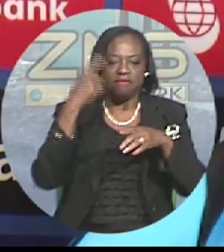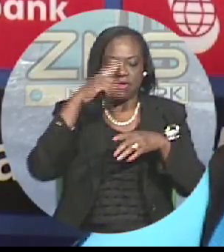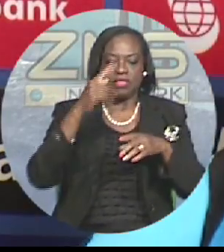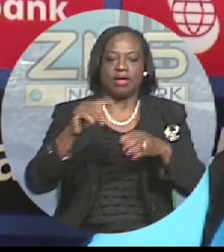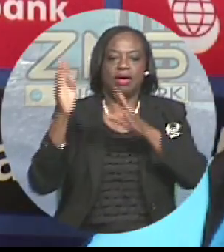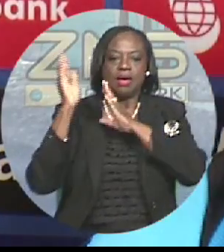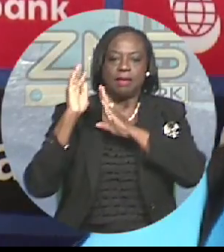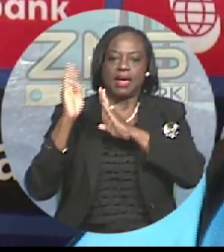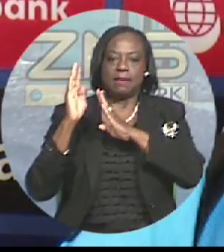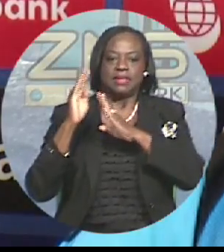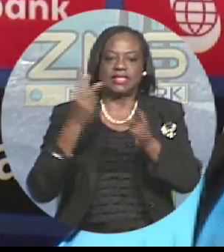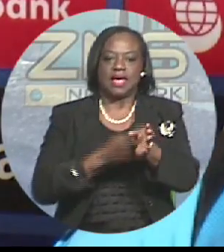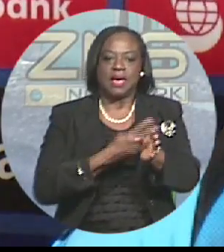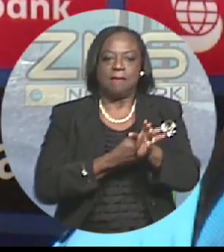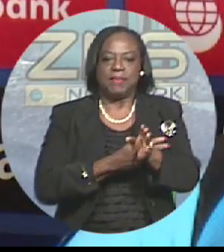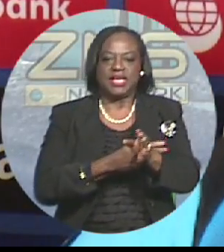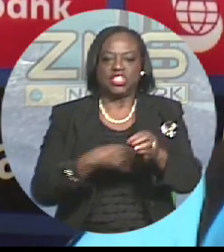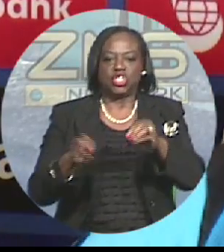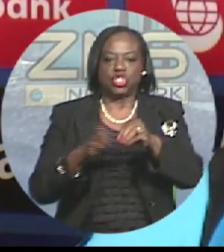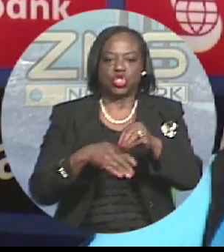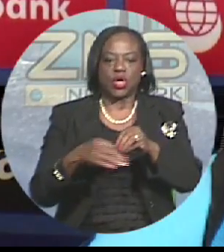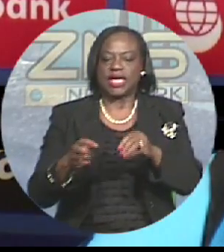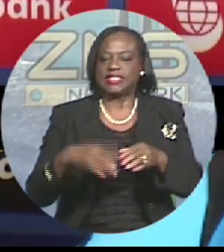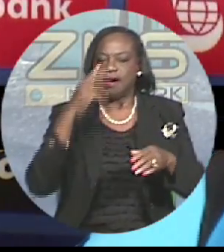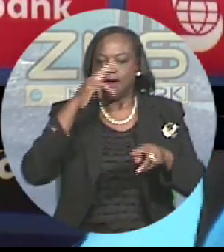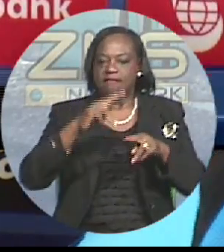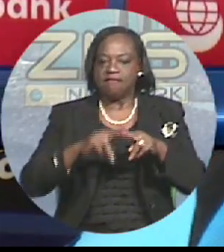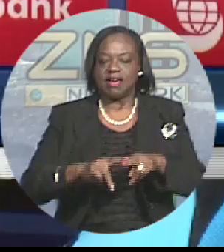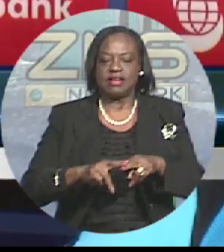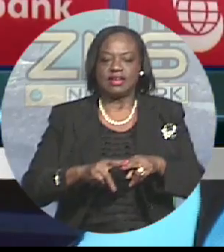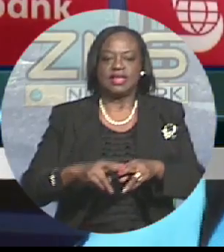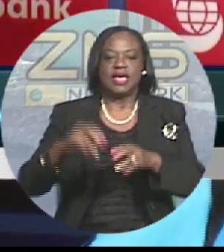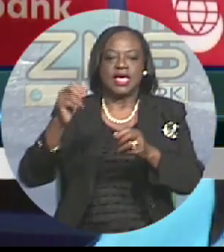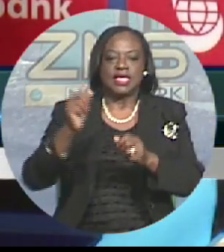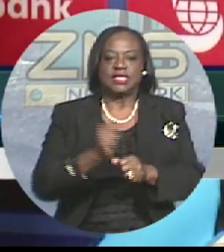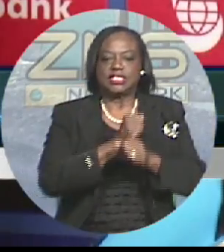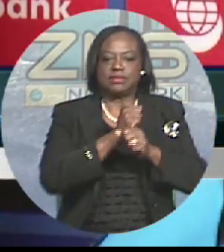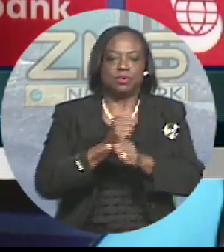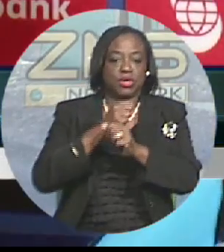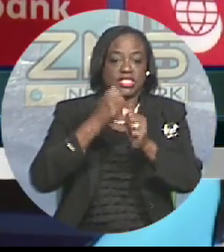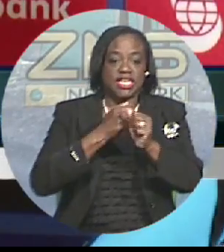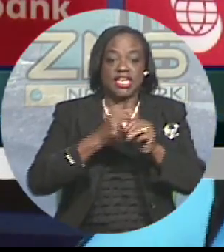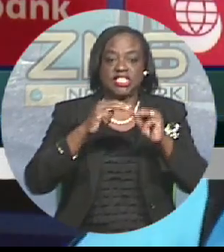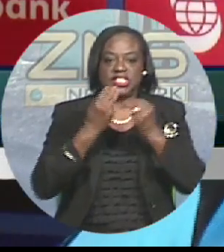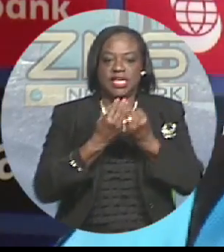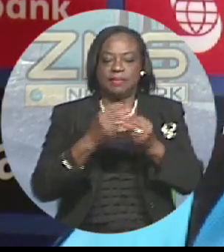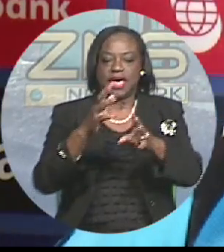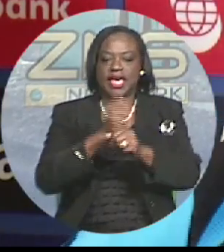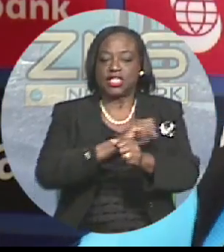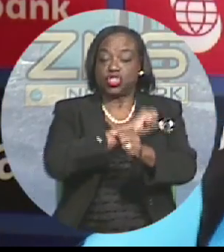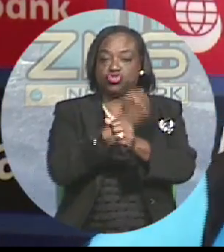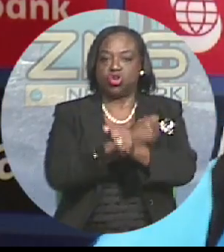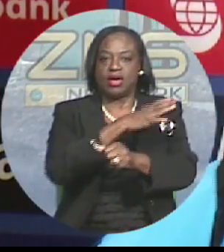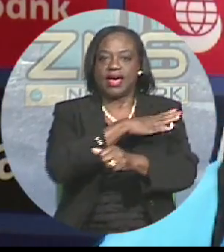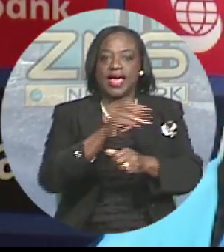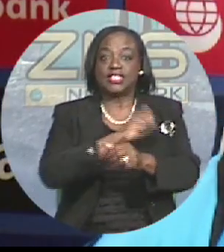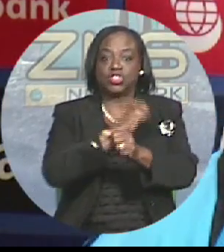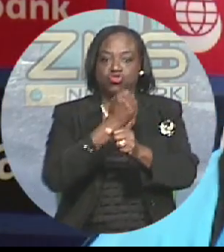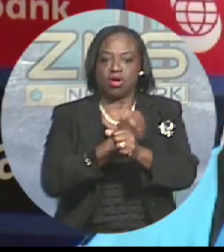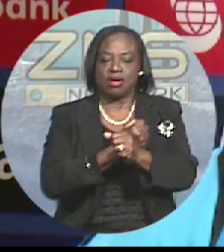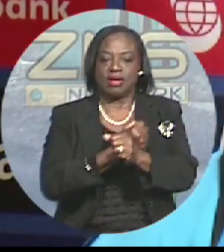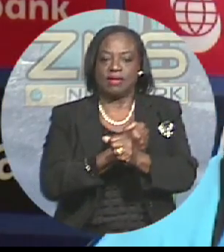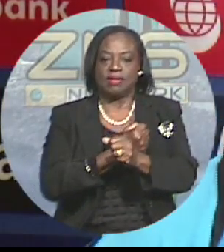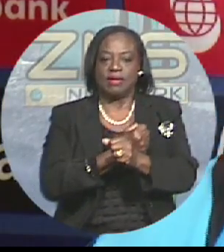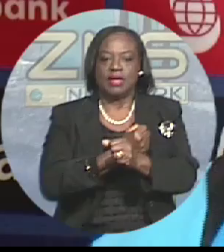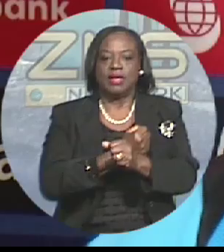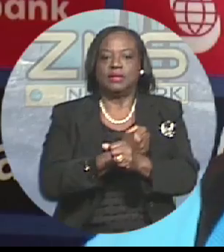is a fun sport, so each team you play is always going to get tougher and tougher, so you just have to go over there with a mindset and just go out and have some fun and play